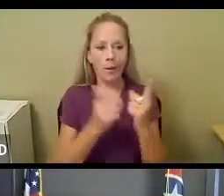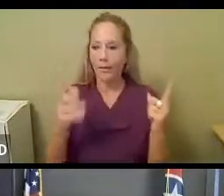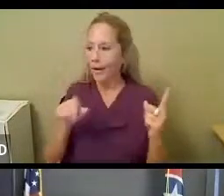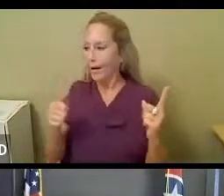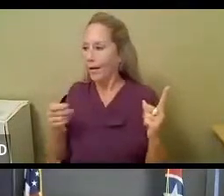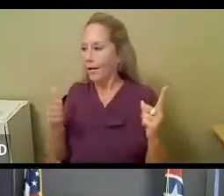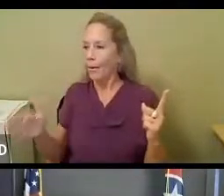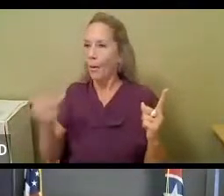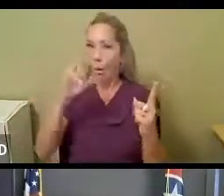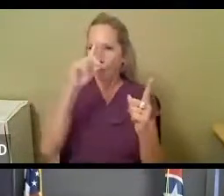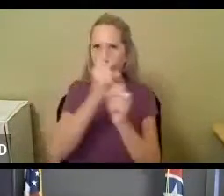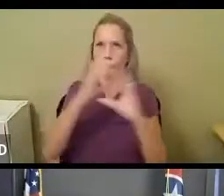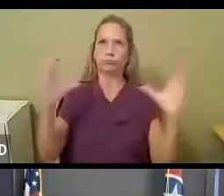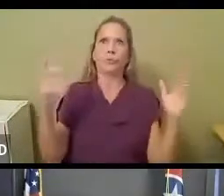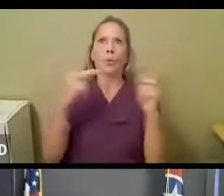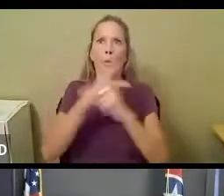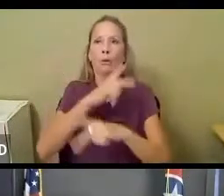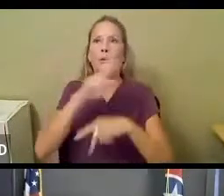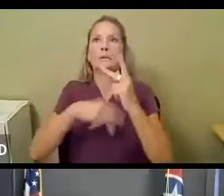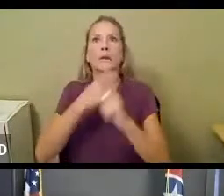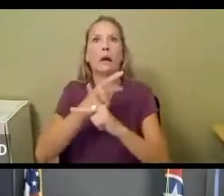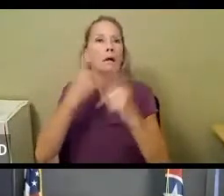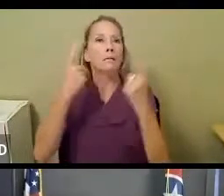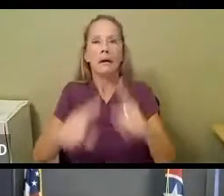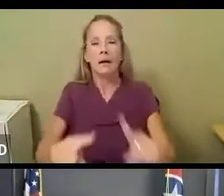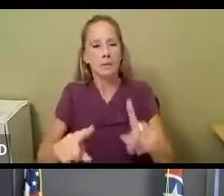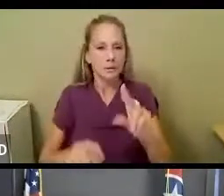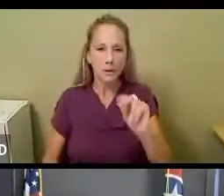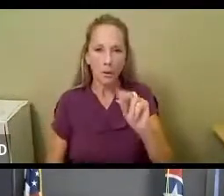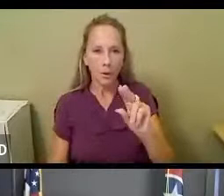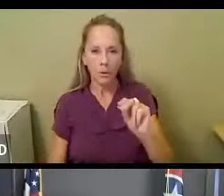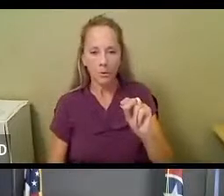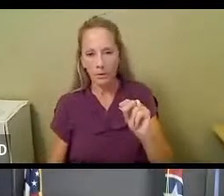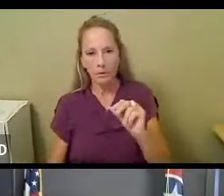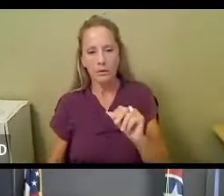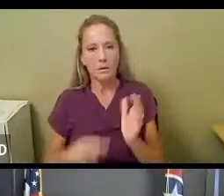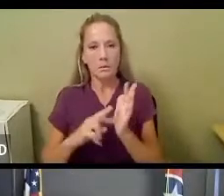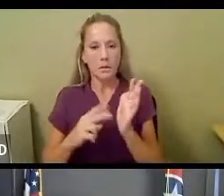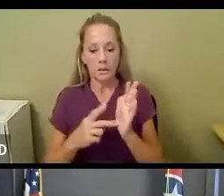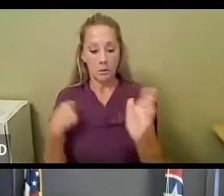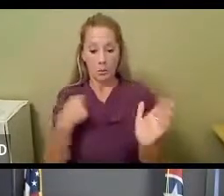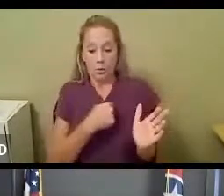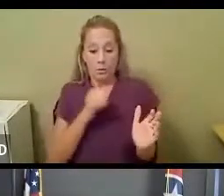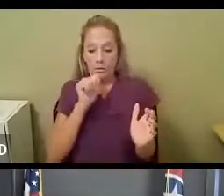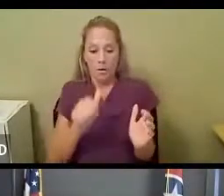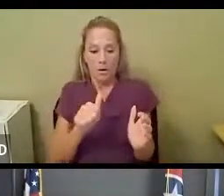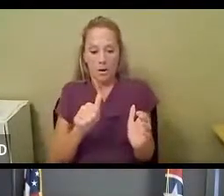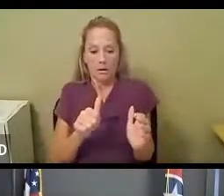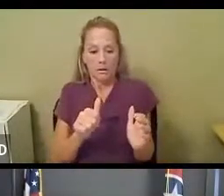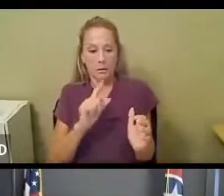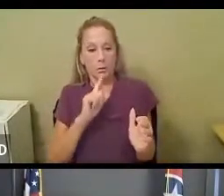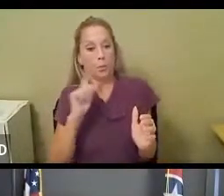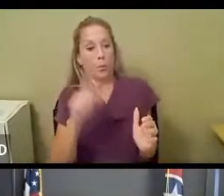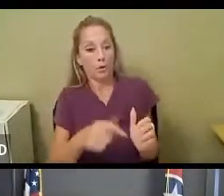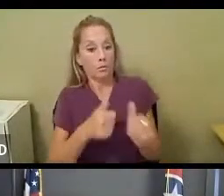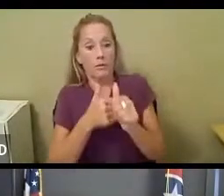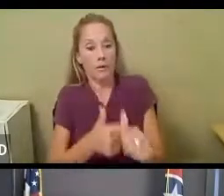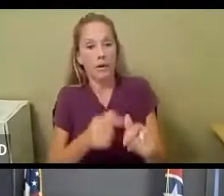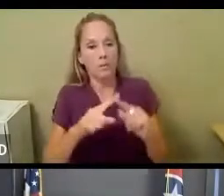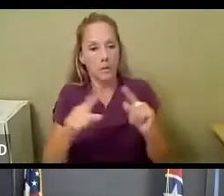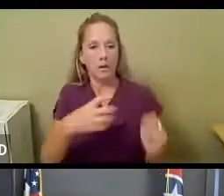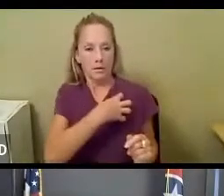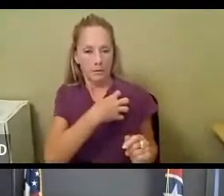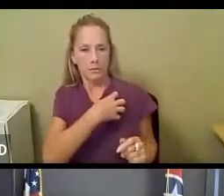the worst case scenario when we talk about not us enforcing the regulation, but indeed our law